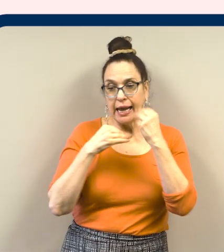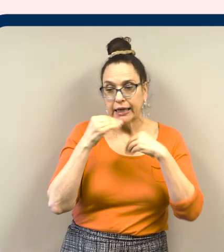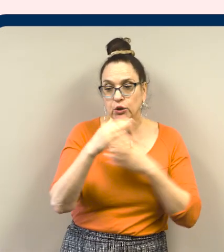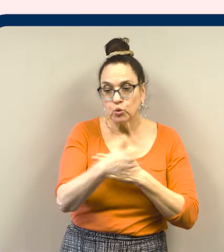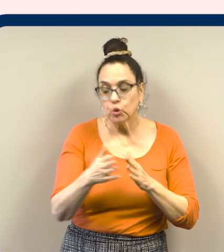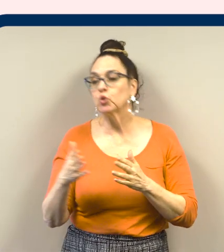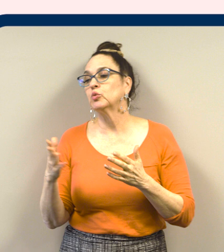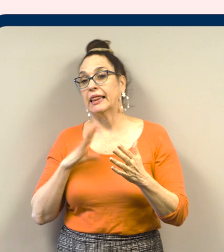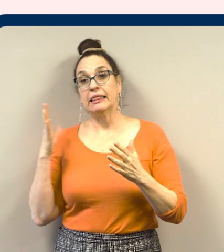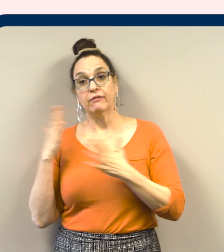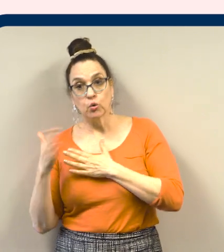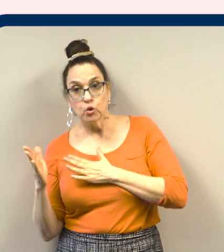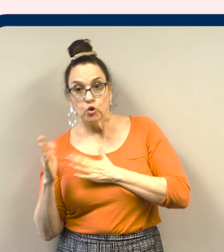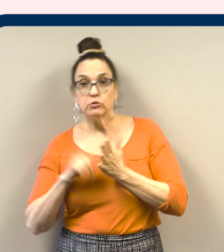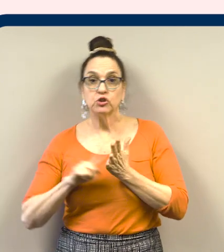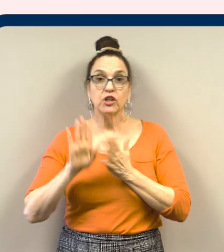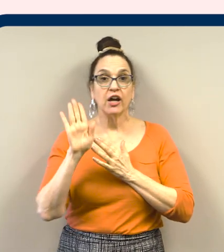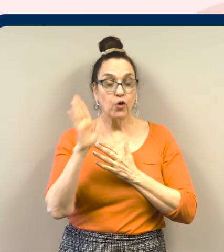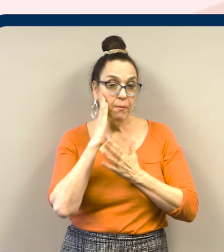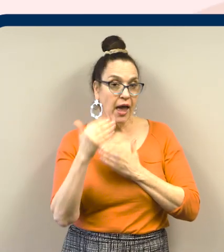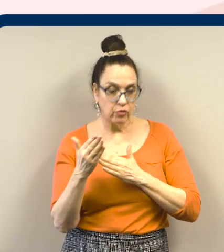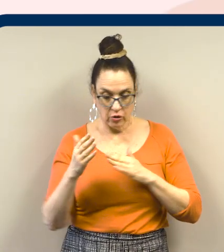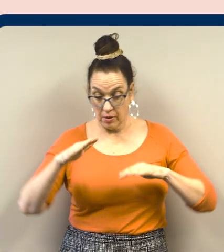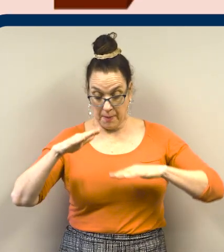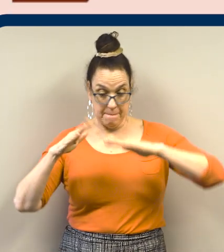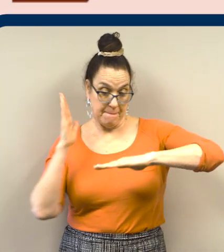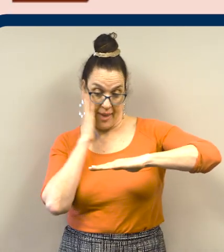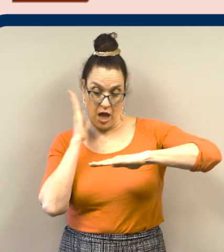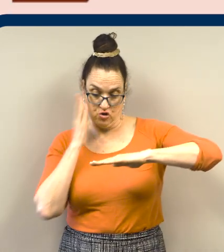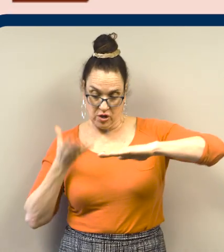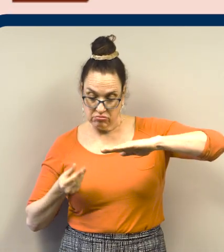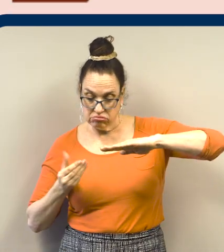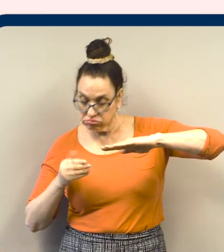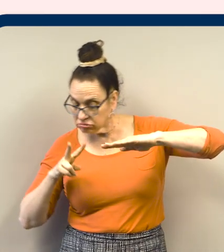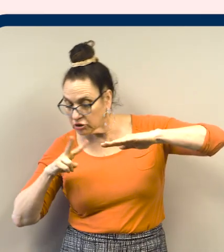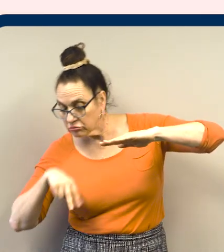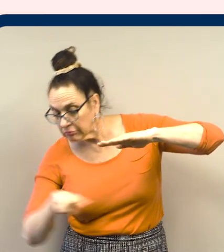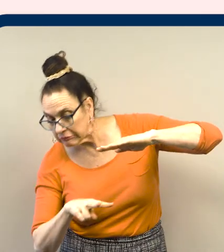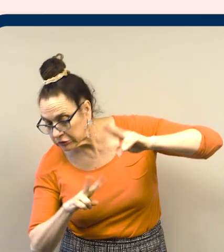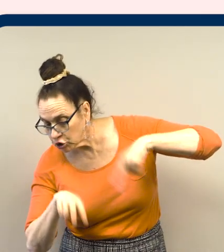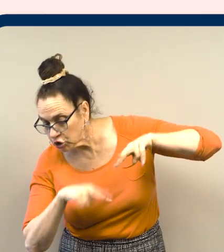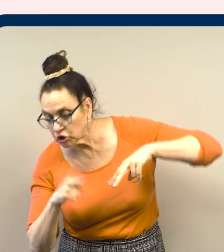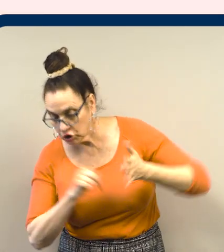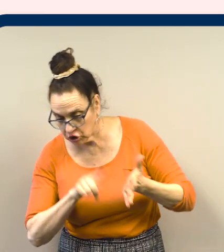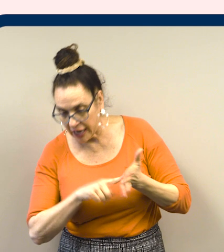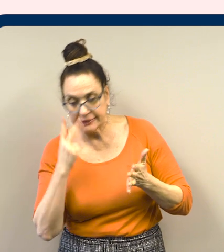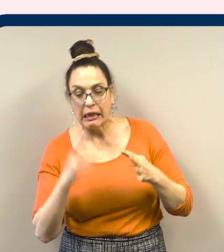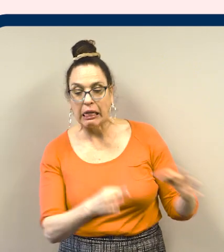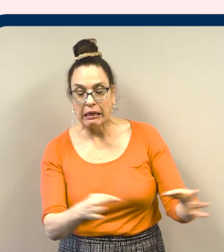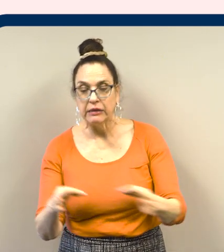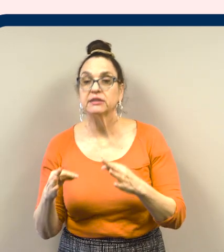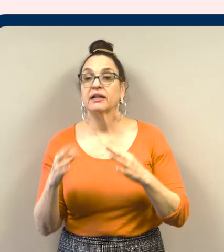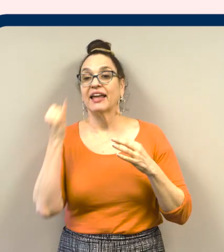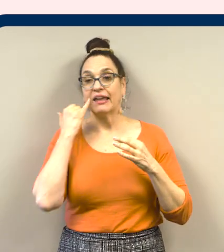room, and your bedrooms, even under the mattress and bed. Store any open chametz packages